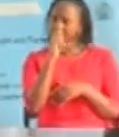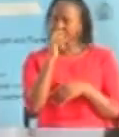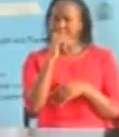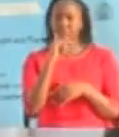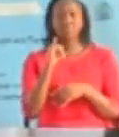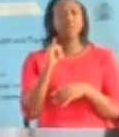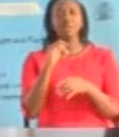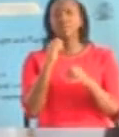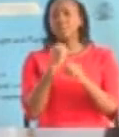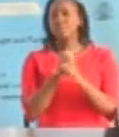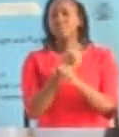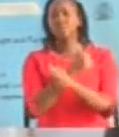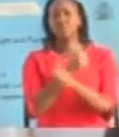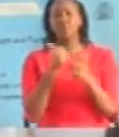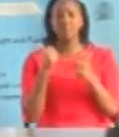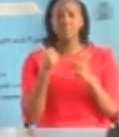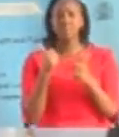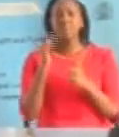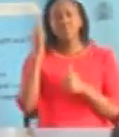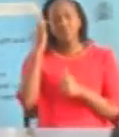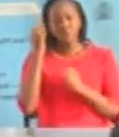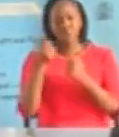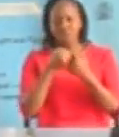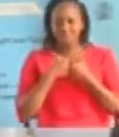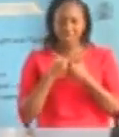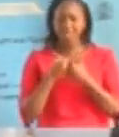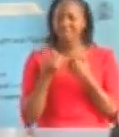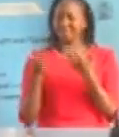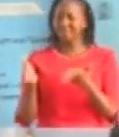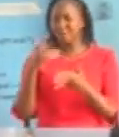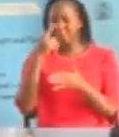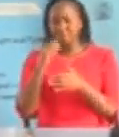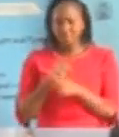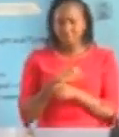despite the challenges brought about by COVID-19 pandemic.